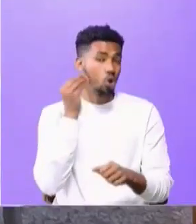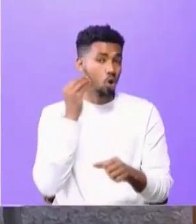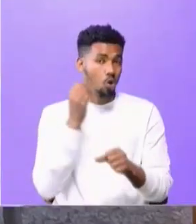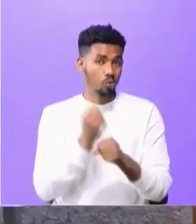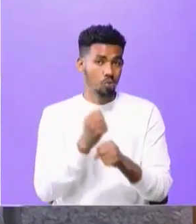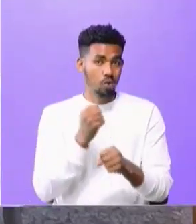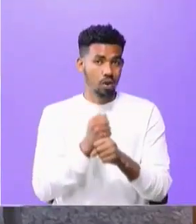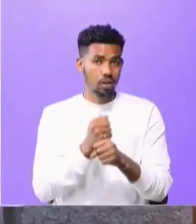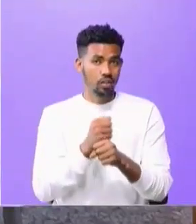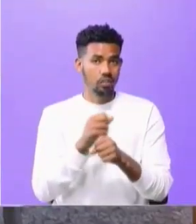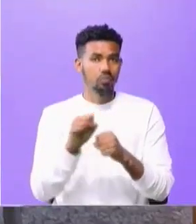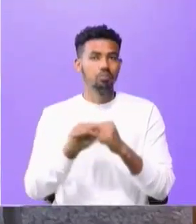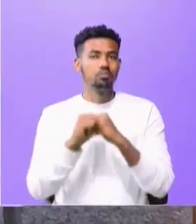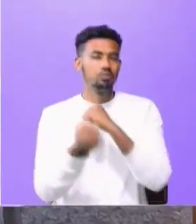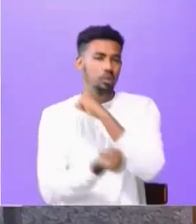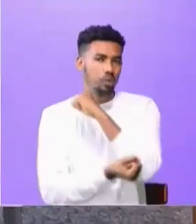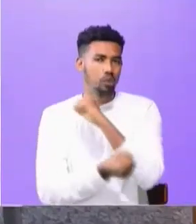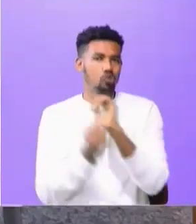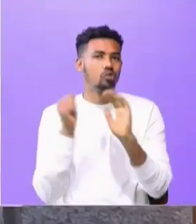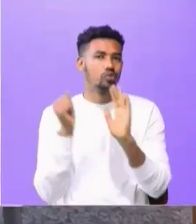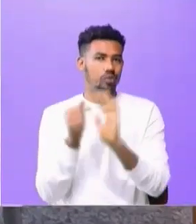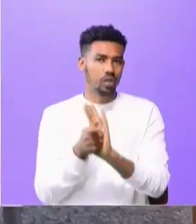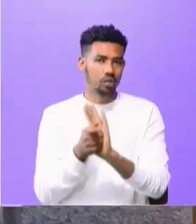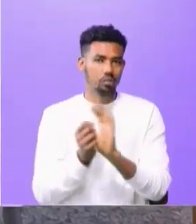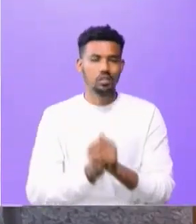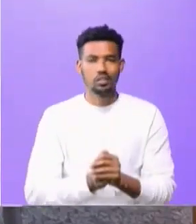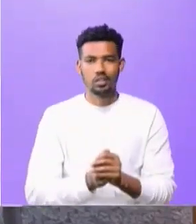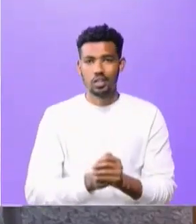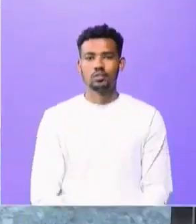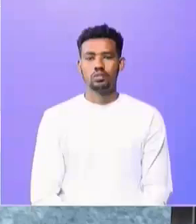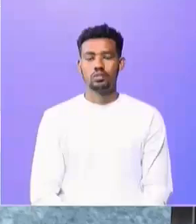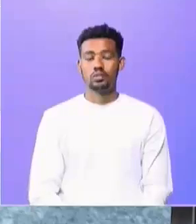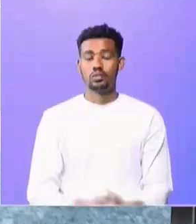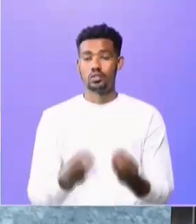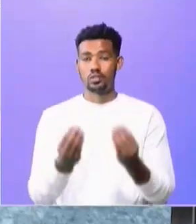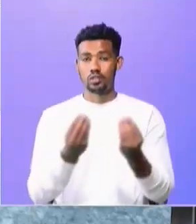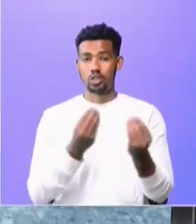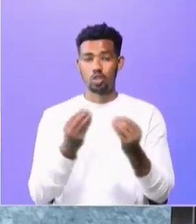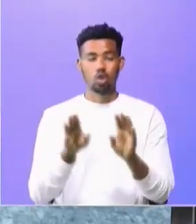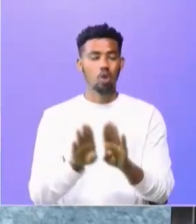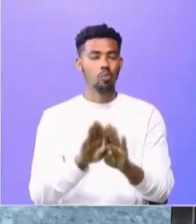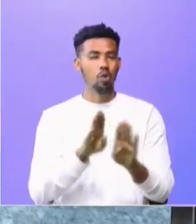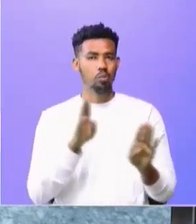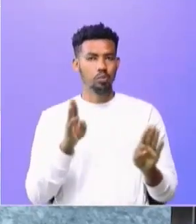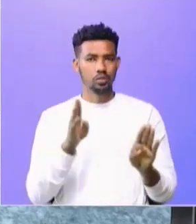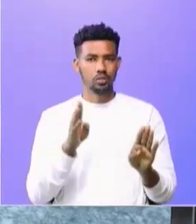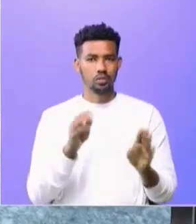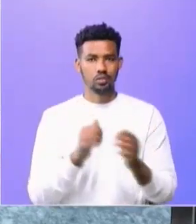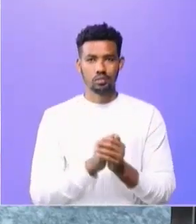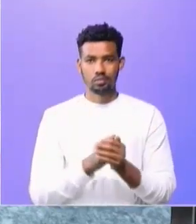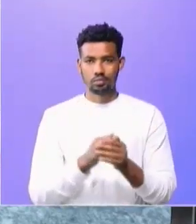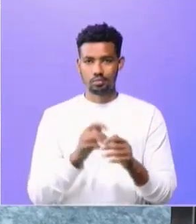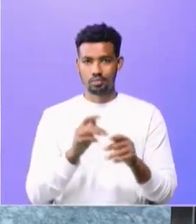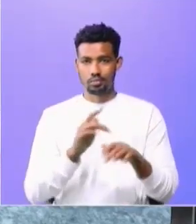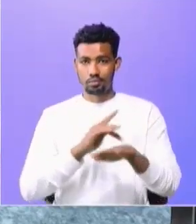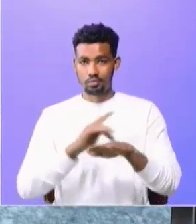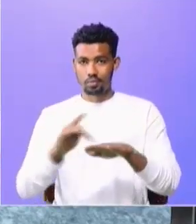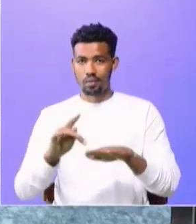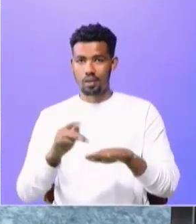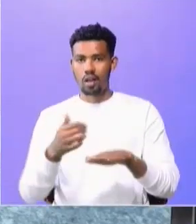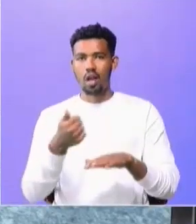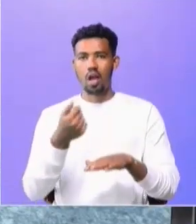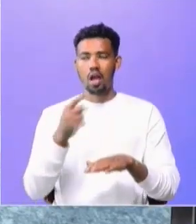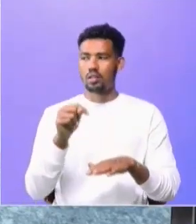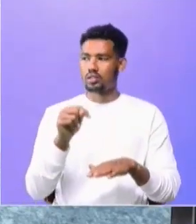Depends on the example. Here is students. The shop opens. Here is a blank in, at, or